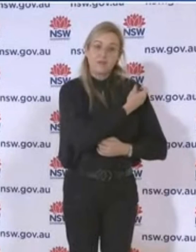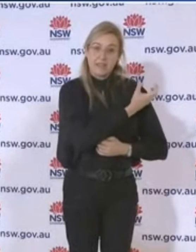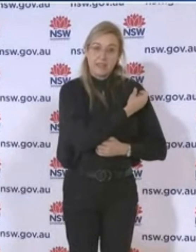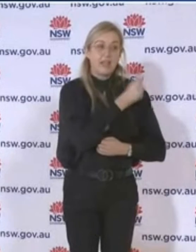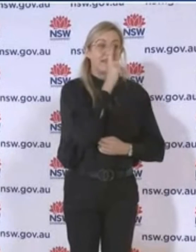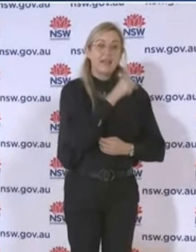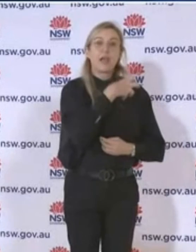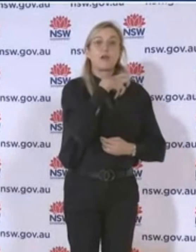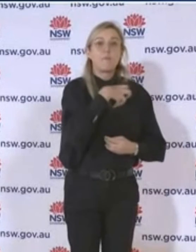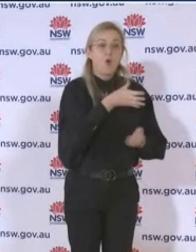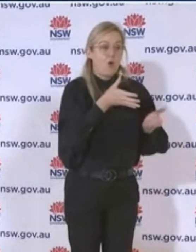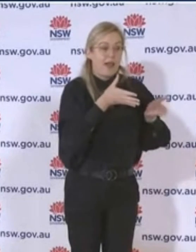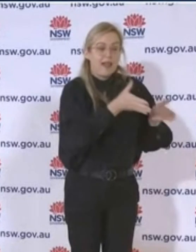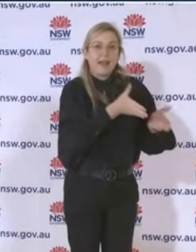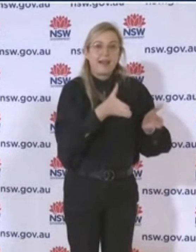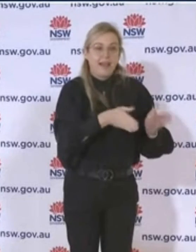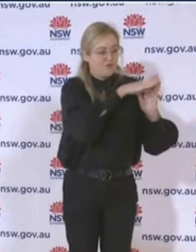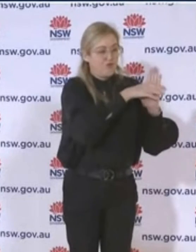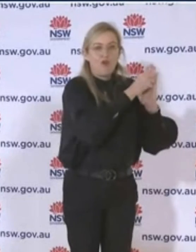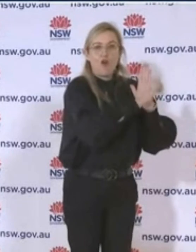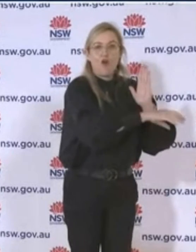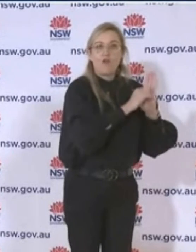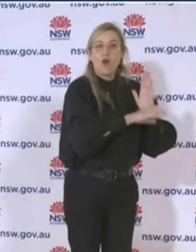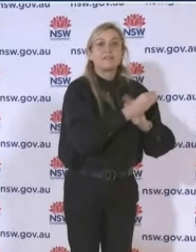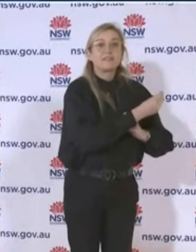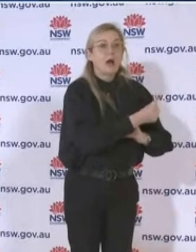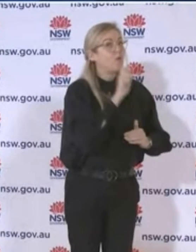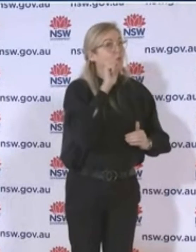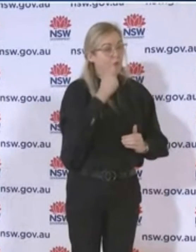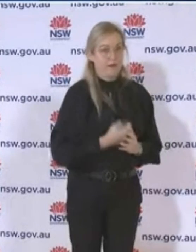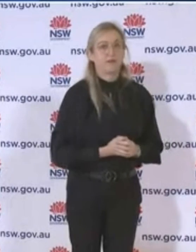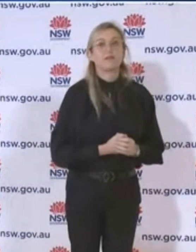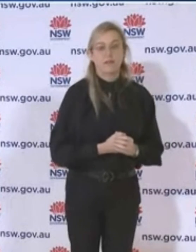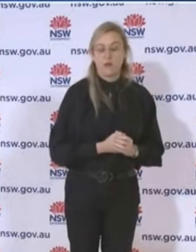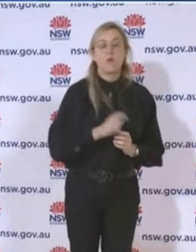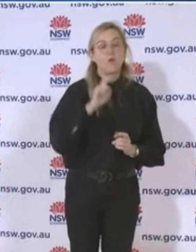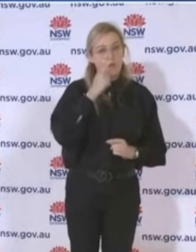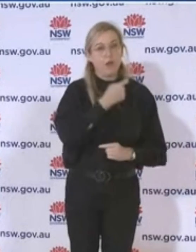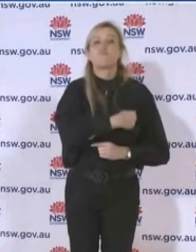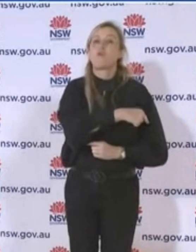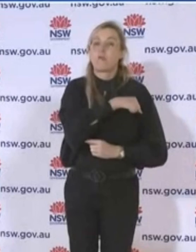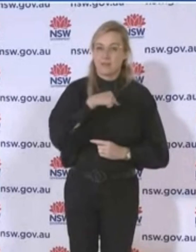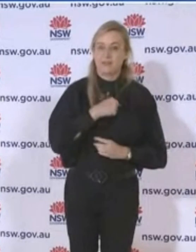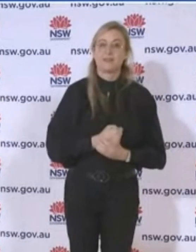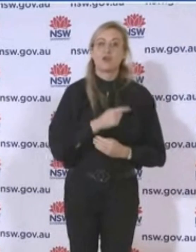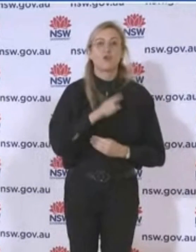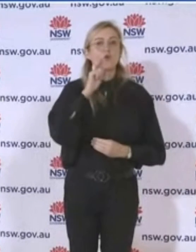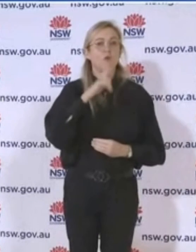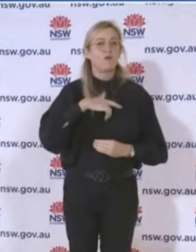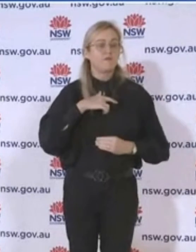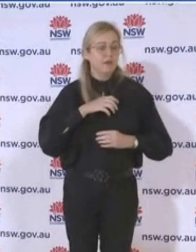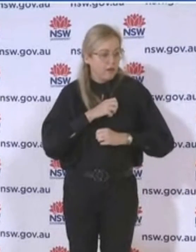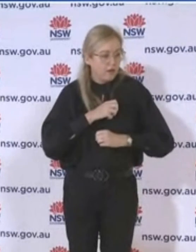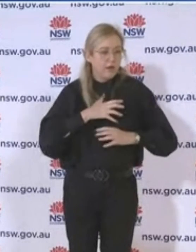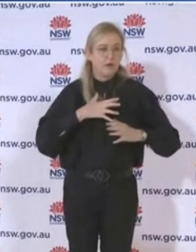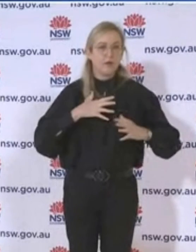what your circumstances. Once we hit 70% double dose vaccination, our citizens will feel much freer, much more hopeful and